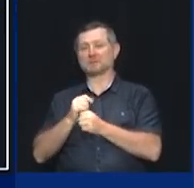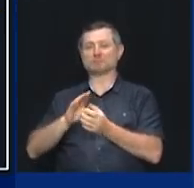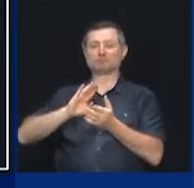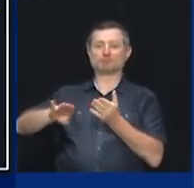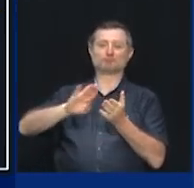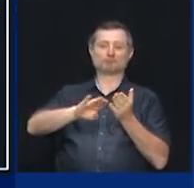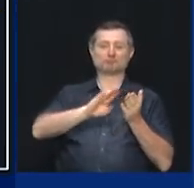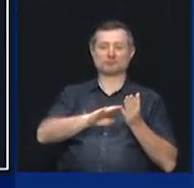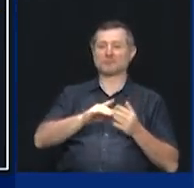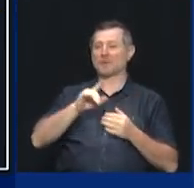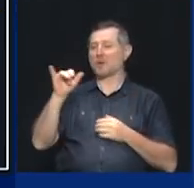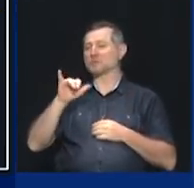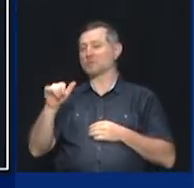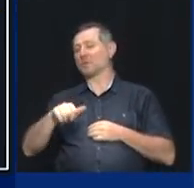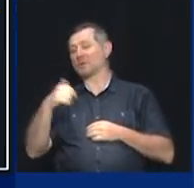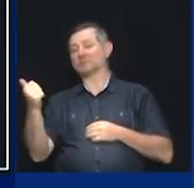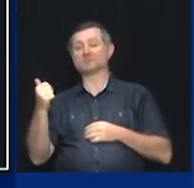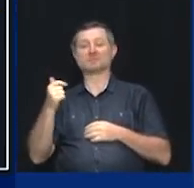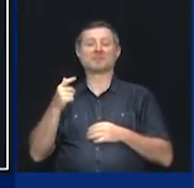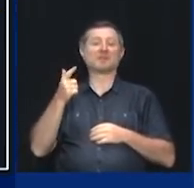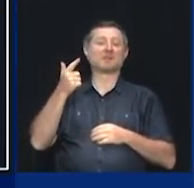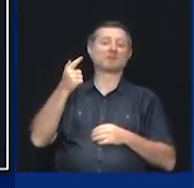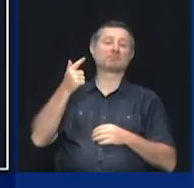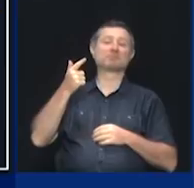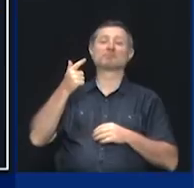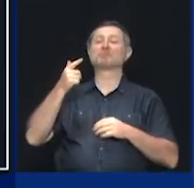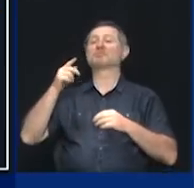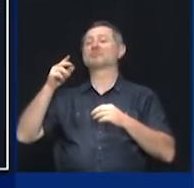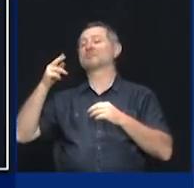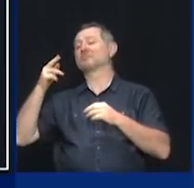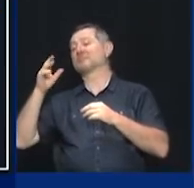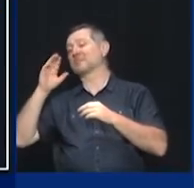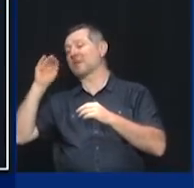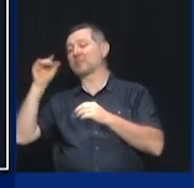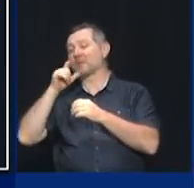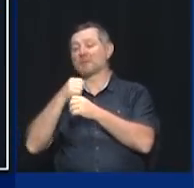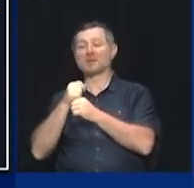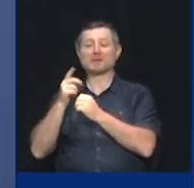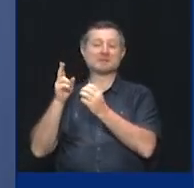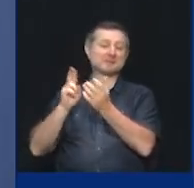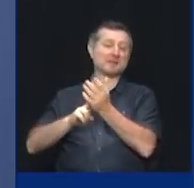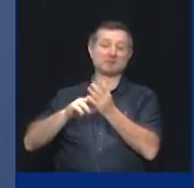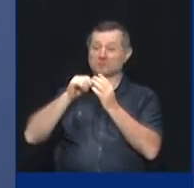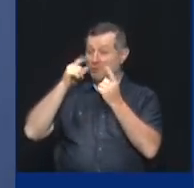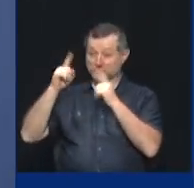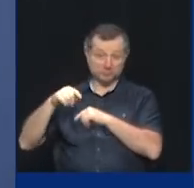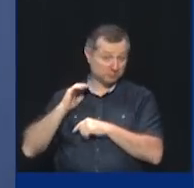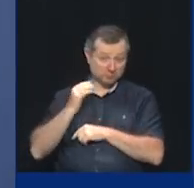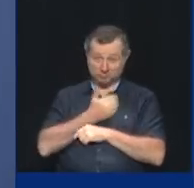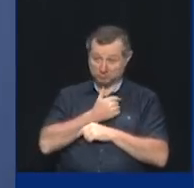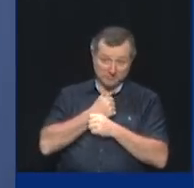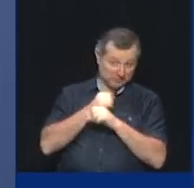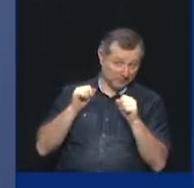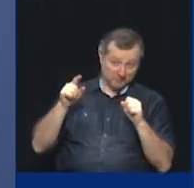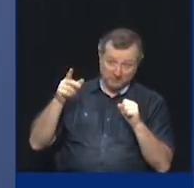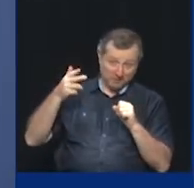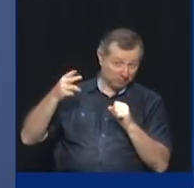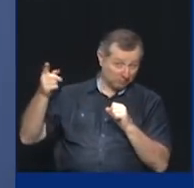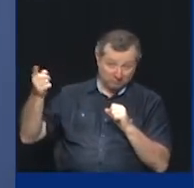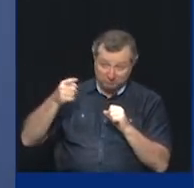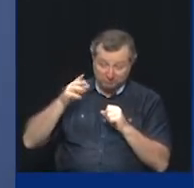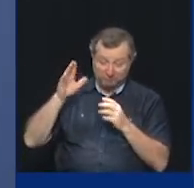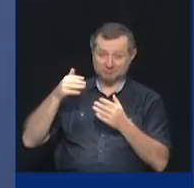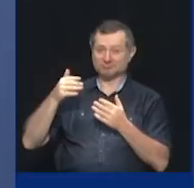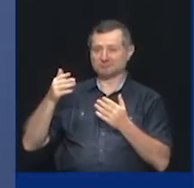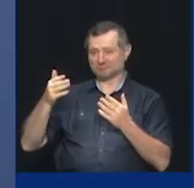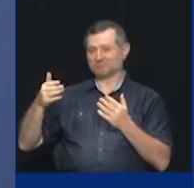gun manufacturer should sign on to our safe gun agreement. Smith & Wesson had already signed. Smith